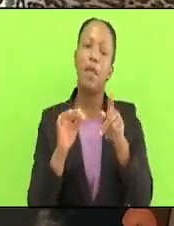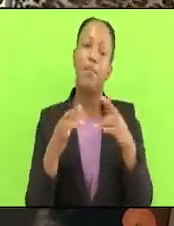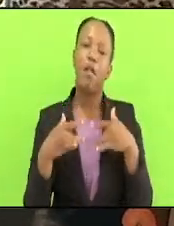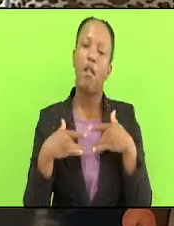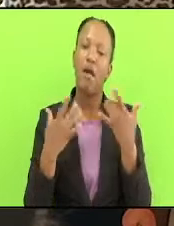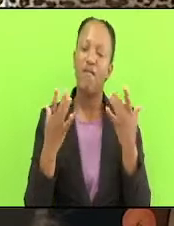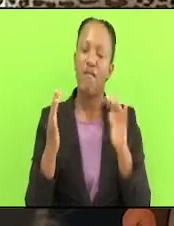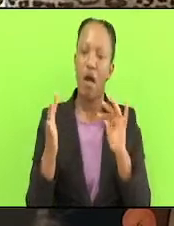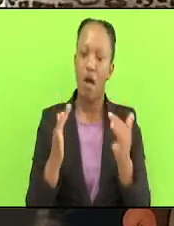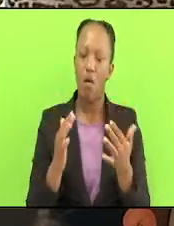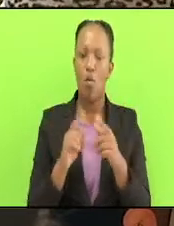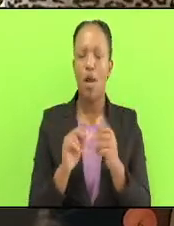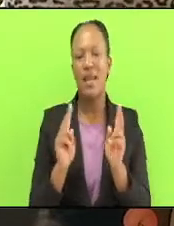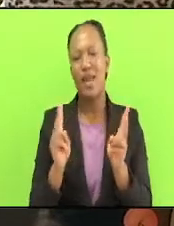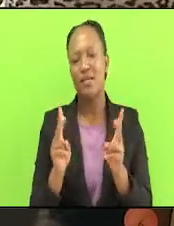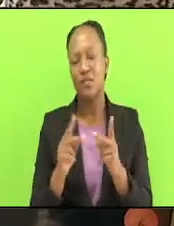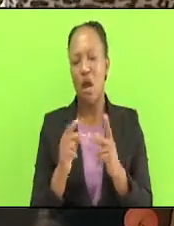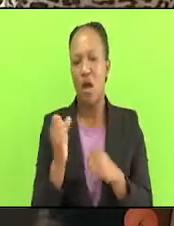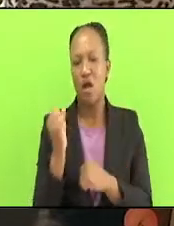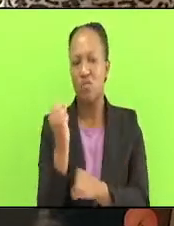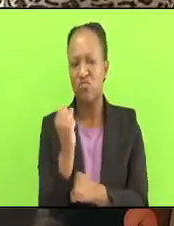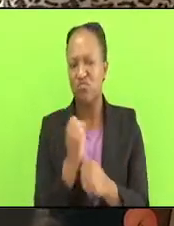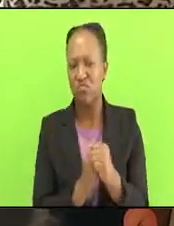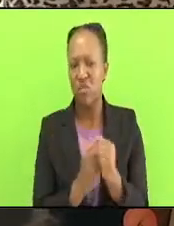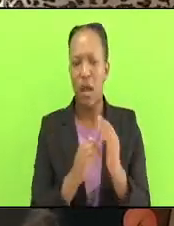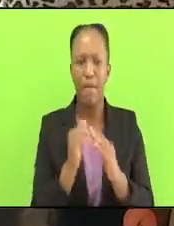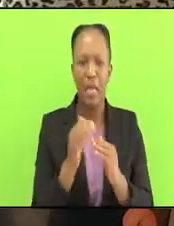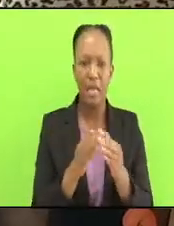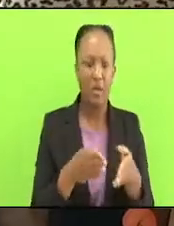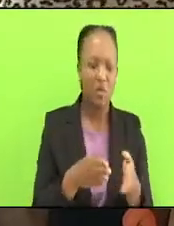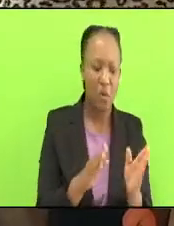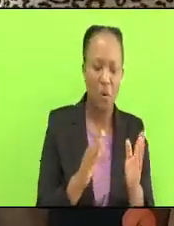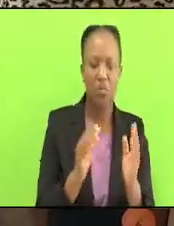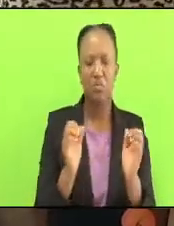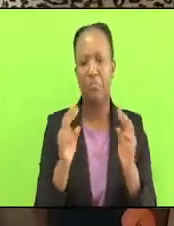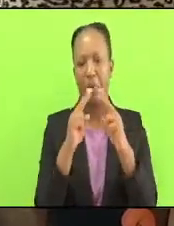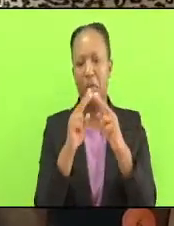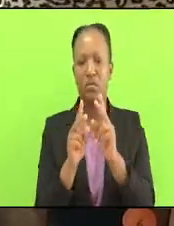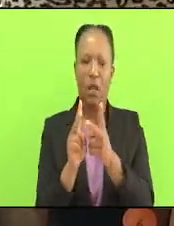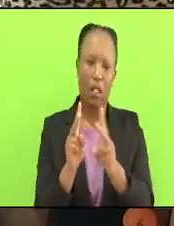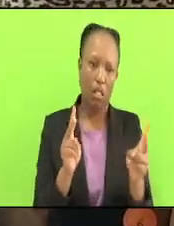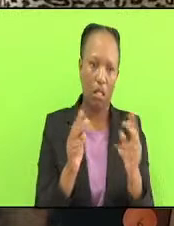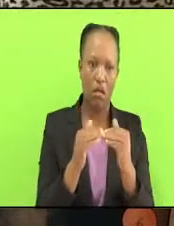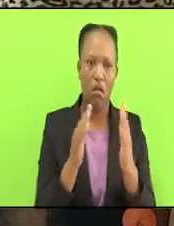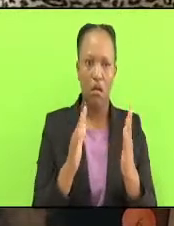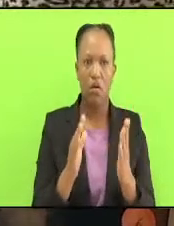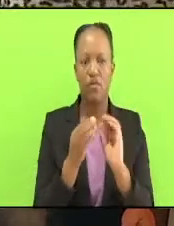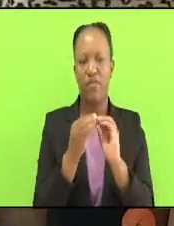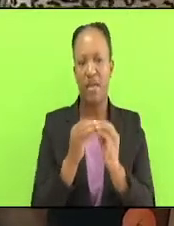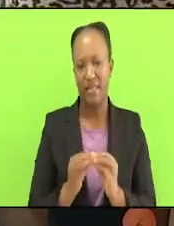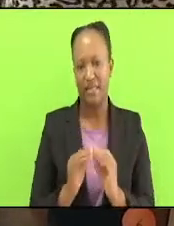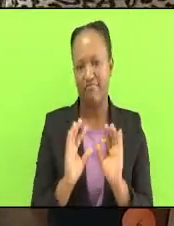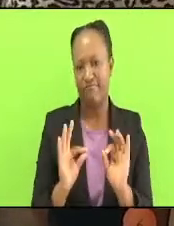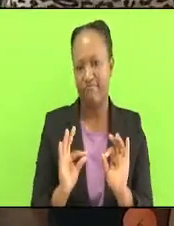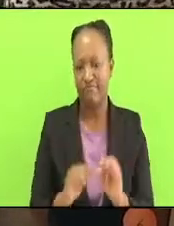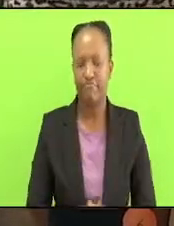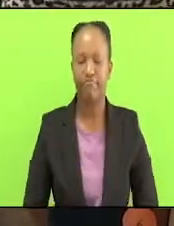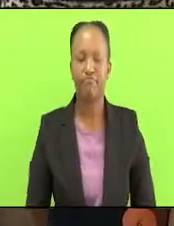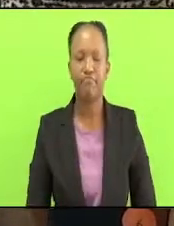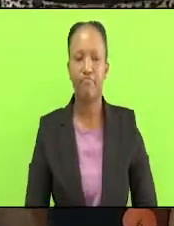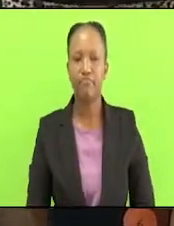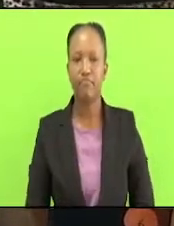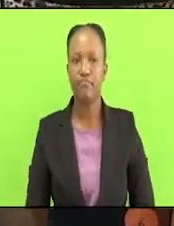and natural ecosystem. It covers current impacts. Se seng gape ko gore ga